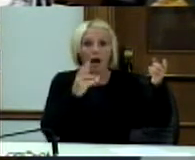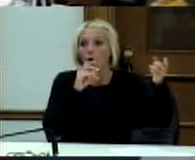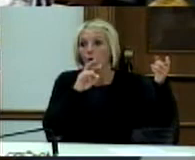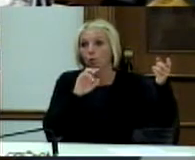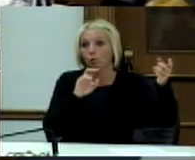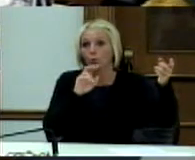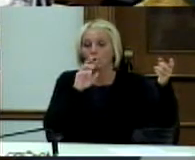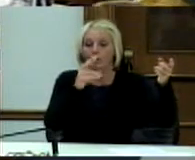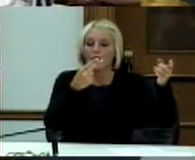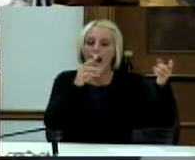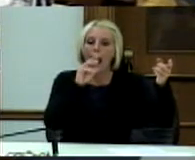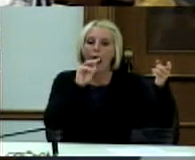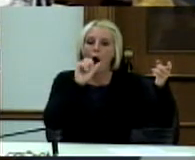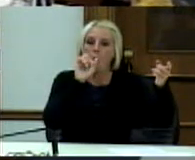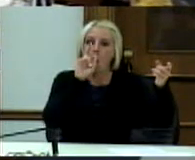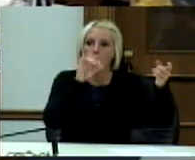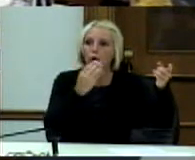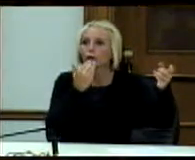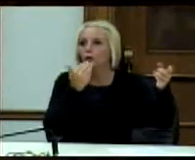Thank you.